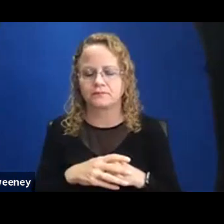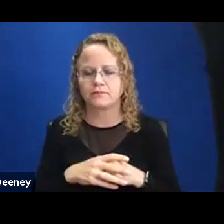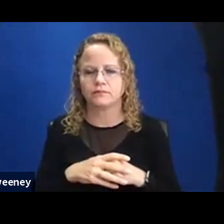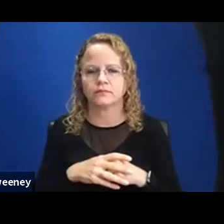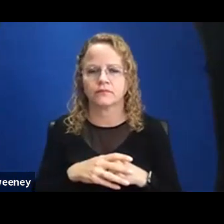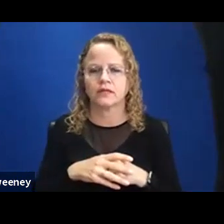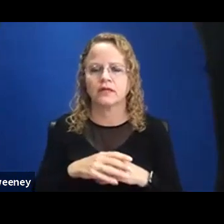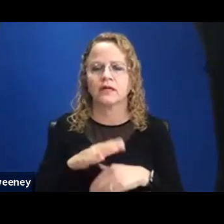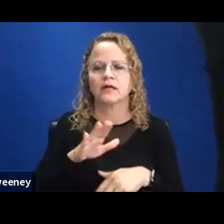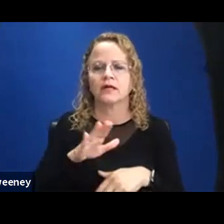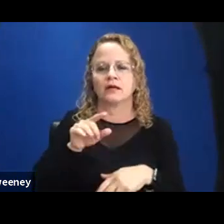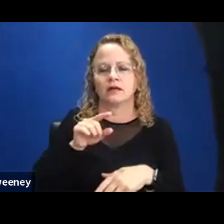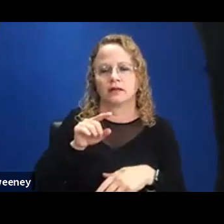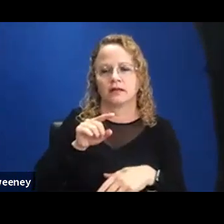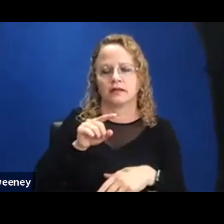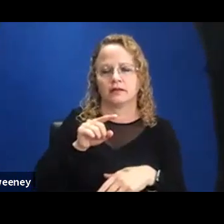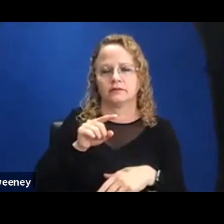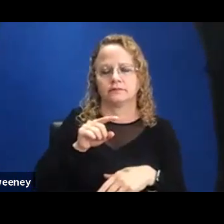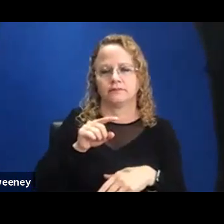Their regimen of